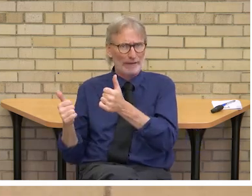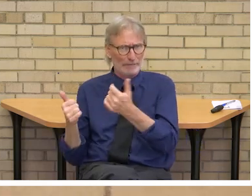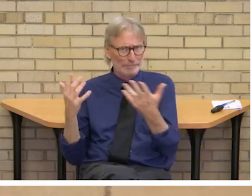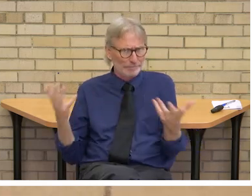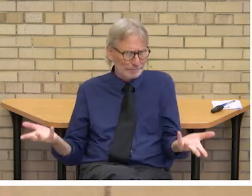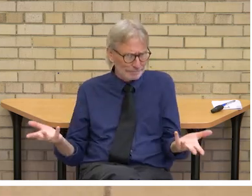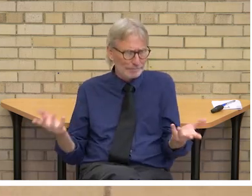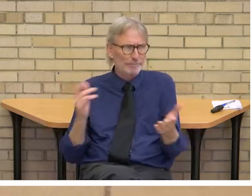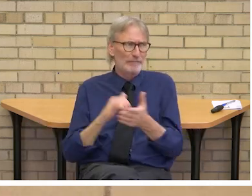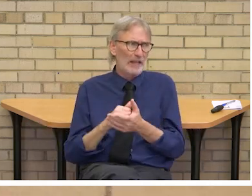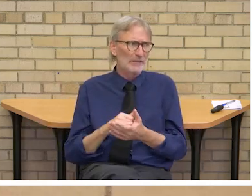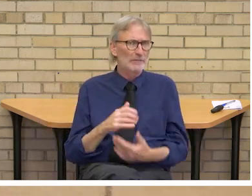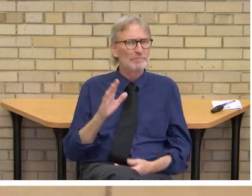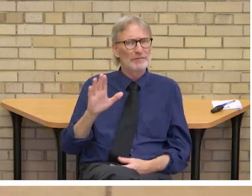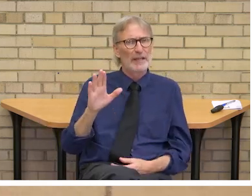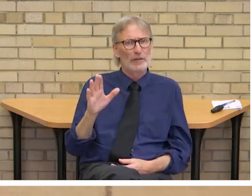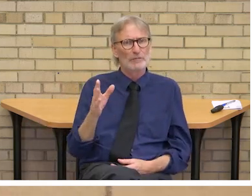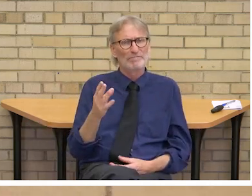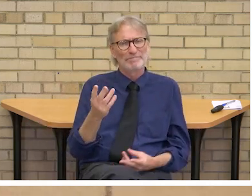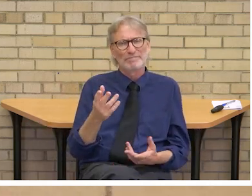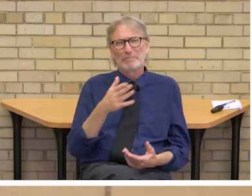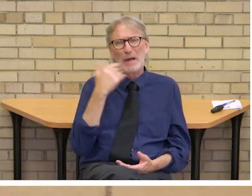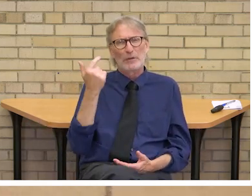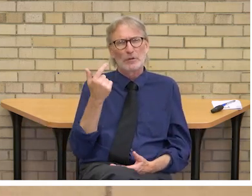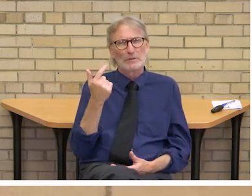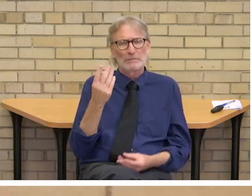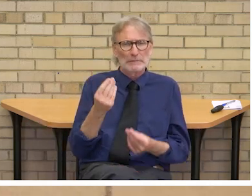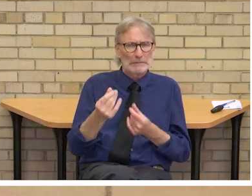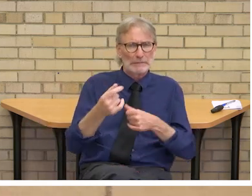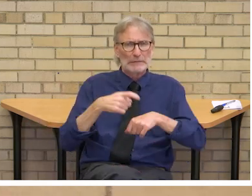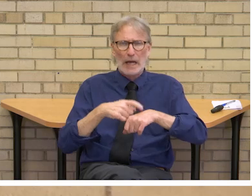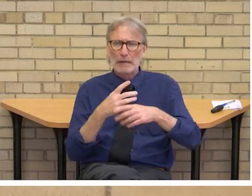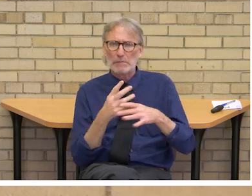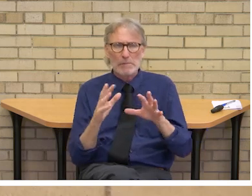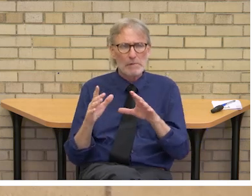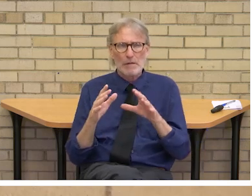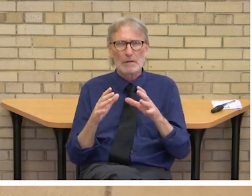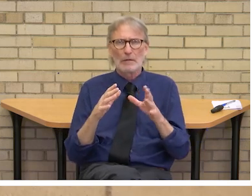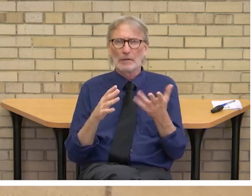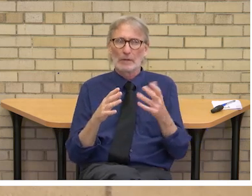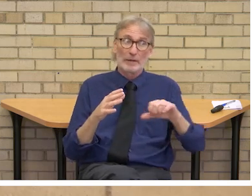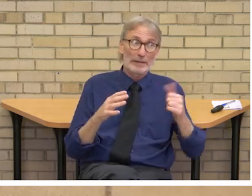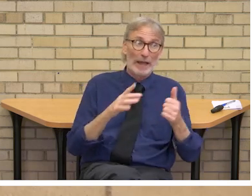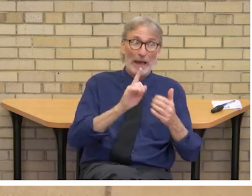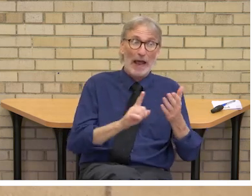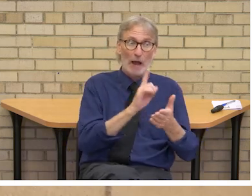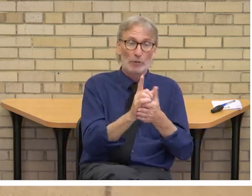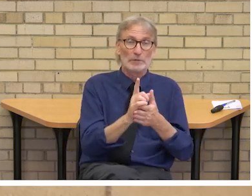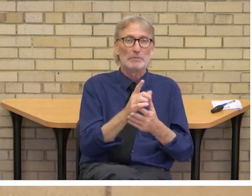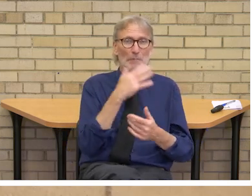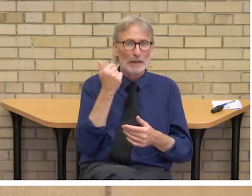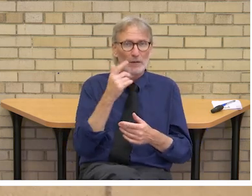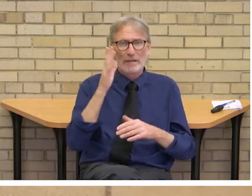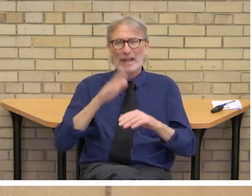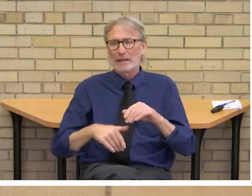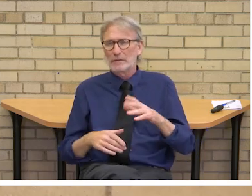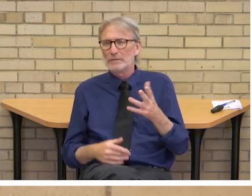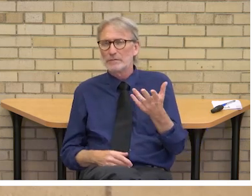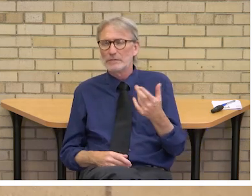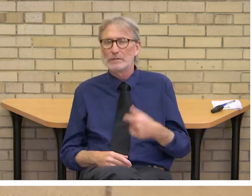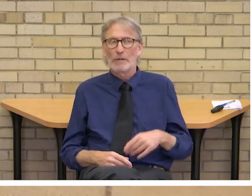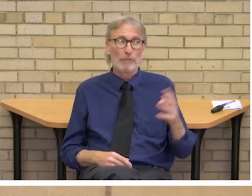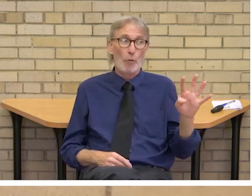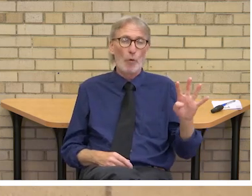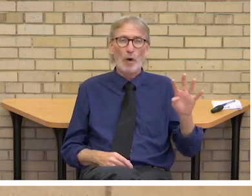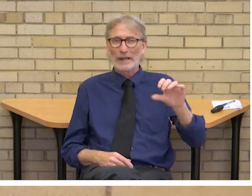Generally, there's kind of an efficiency gained by packing in as many work hours to a single day. And